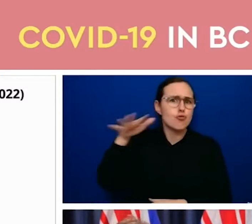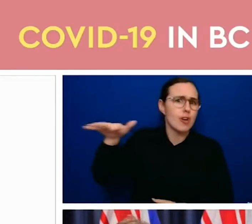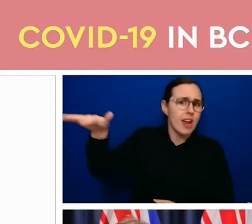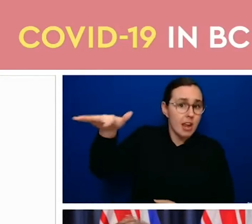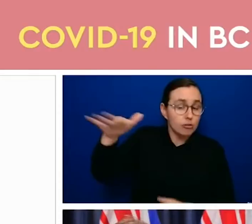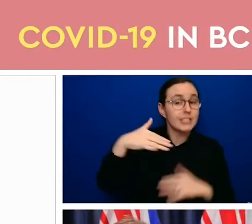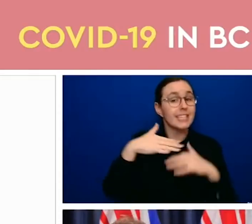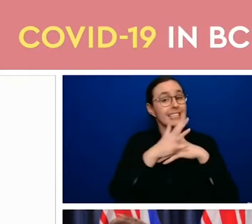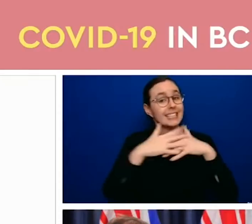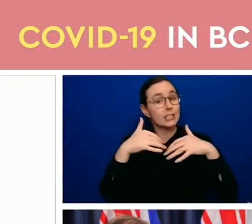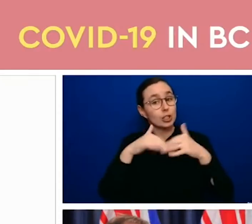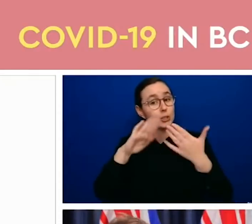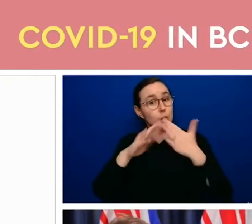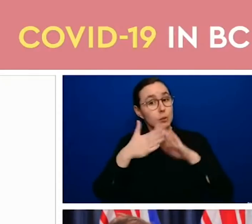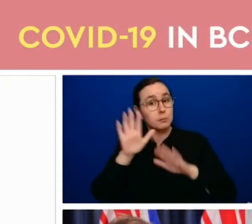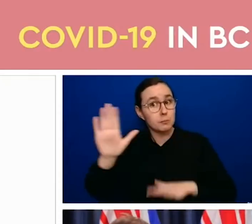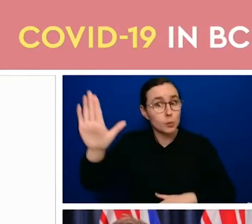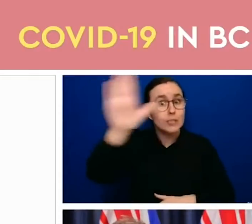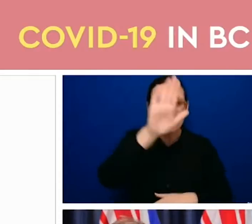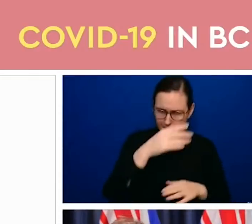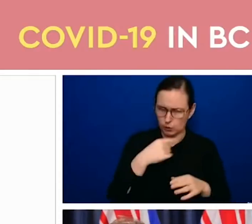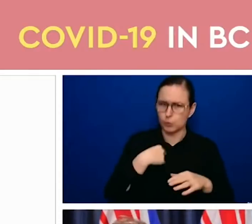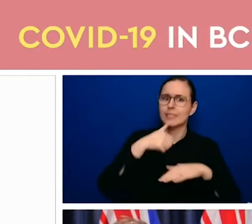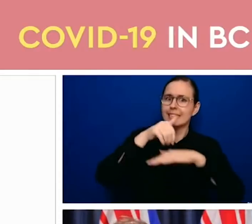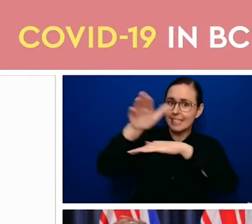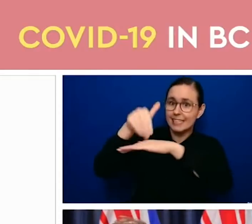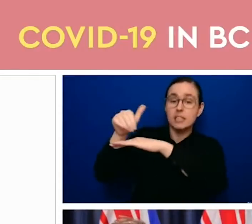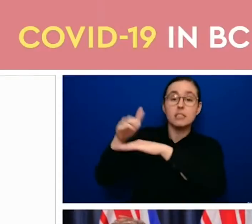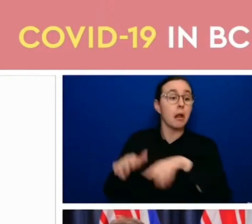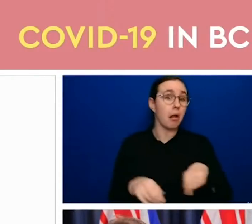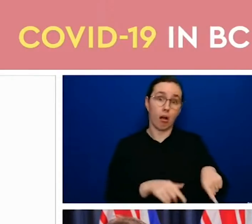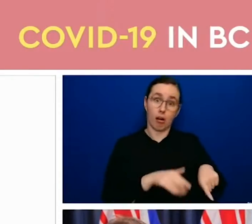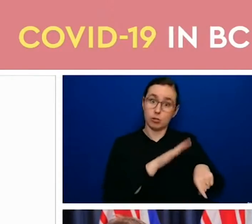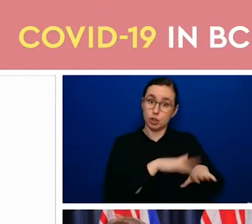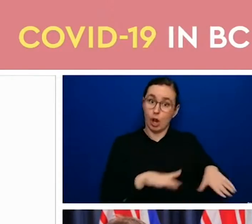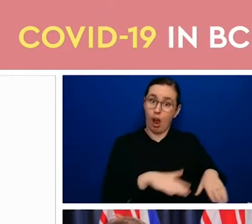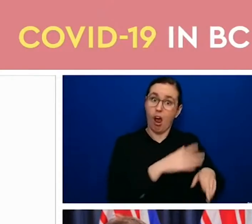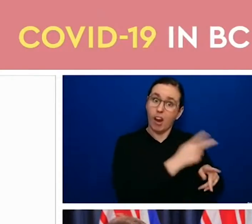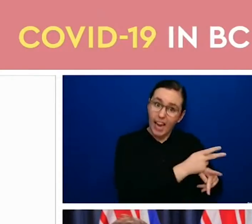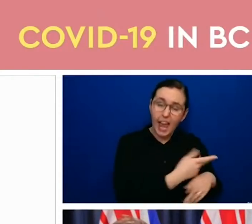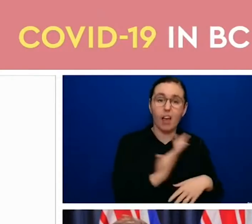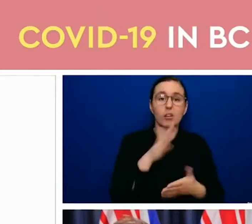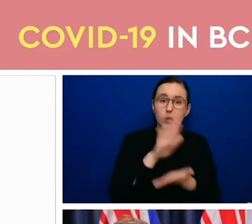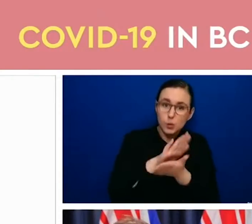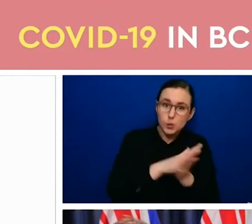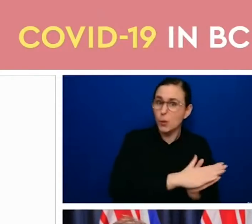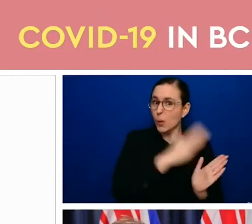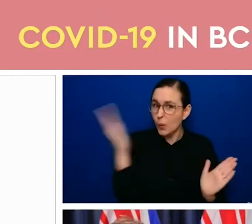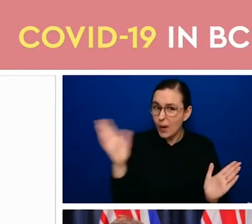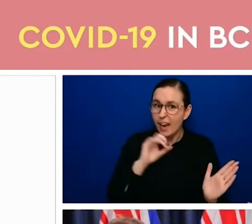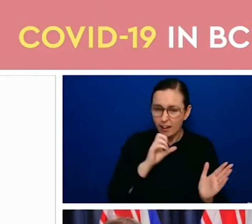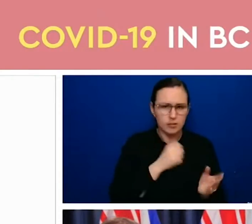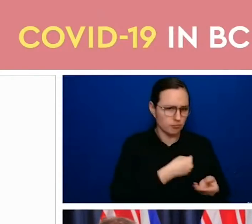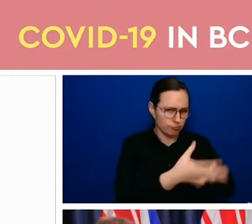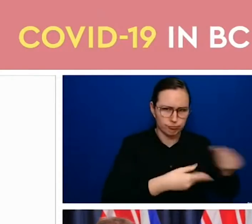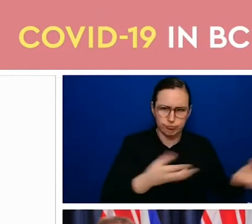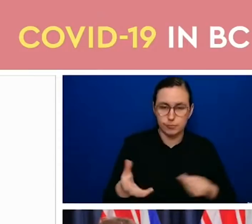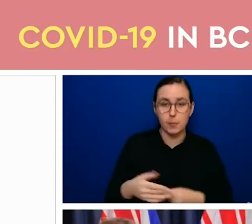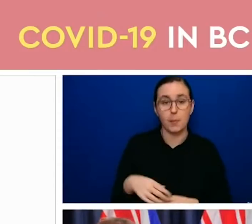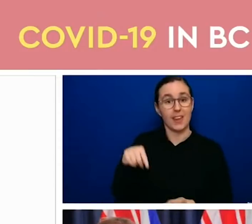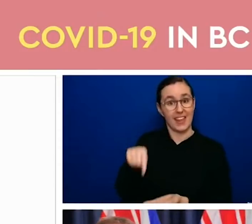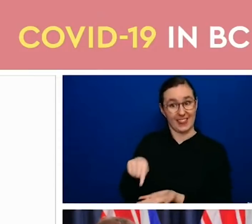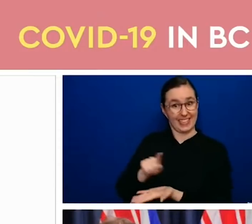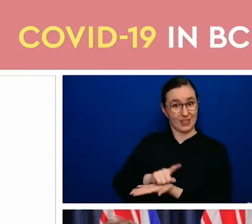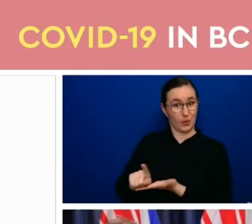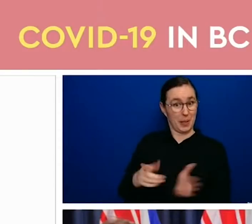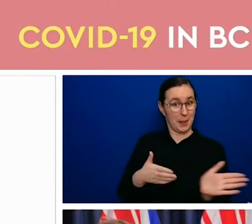gone. Distribution this week, we'll continue to focus in